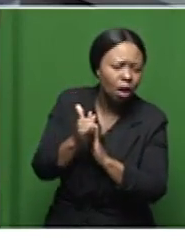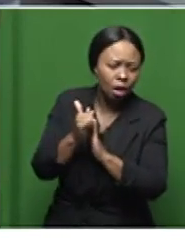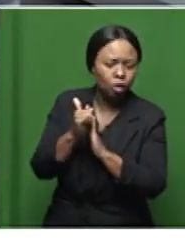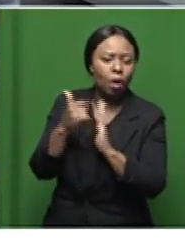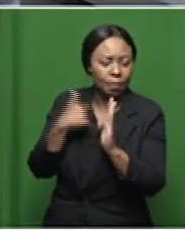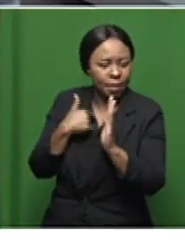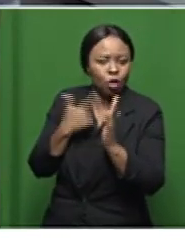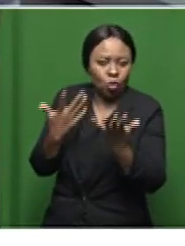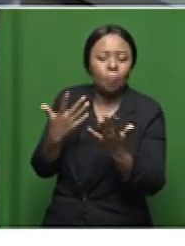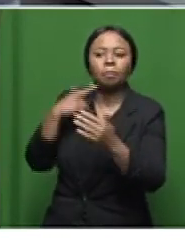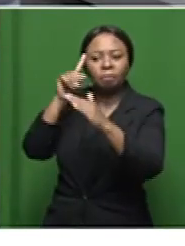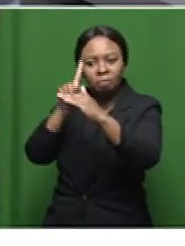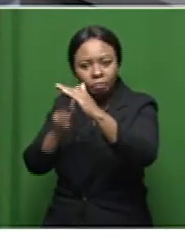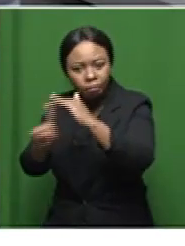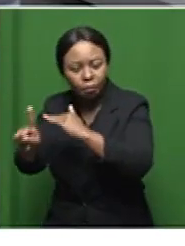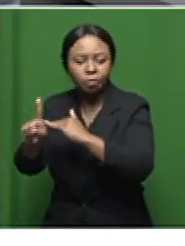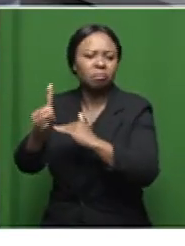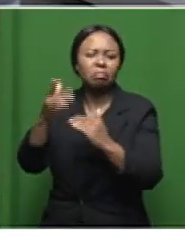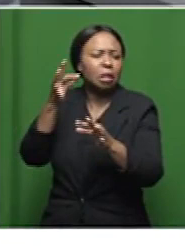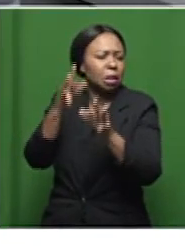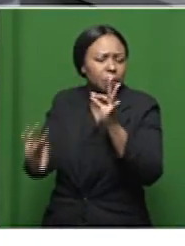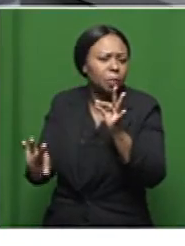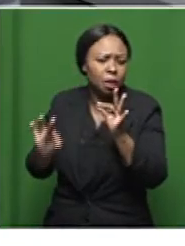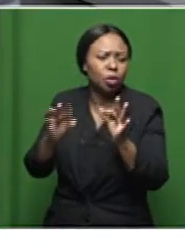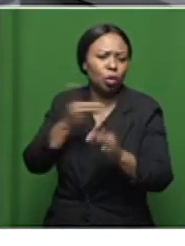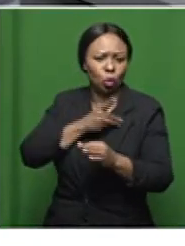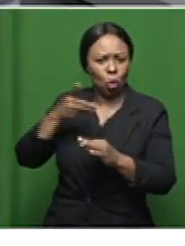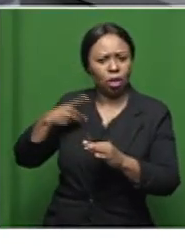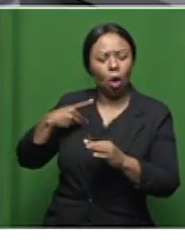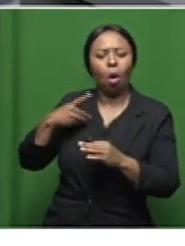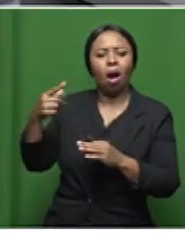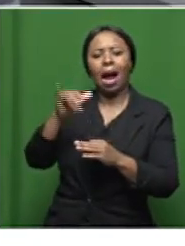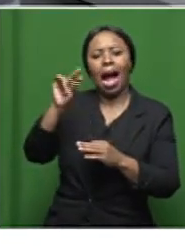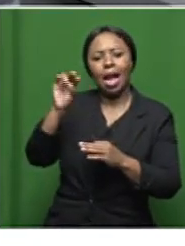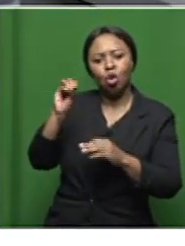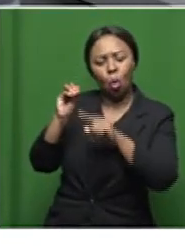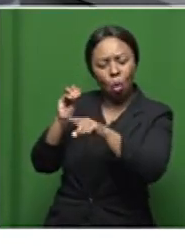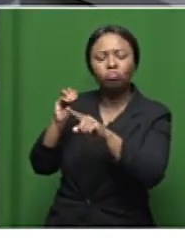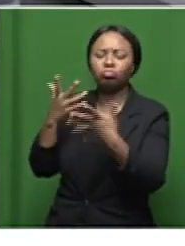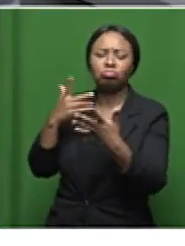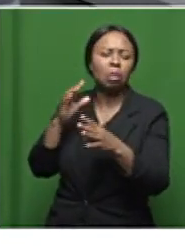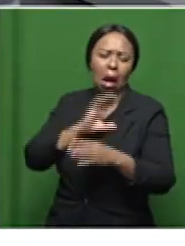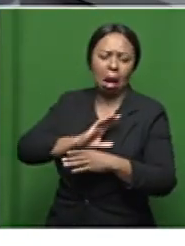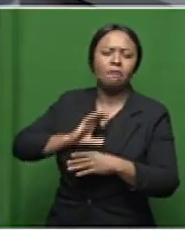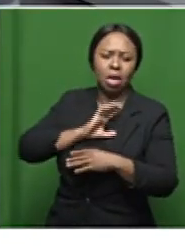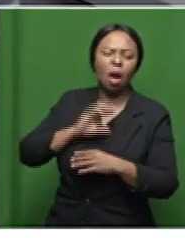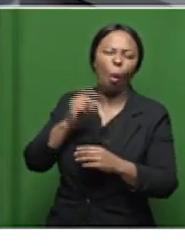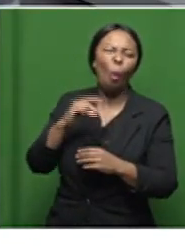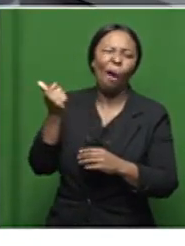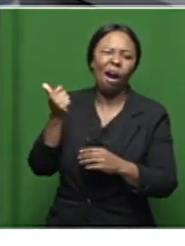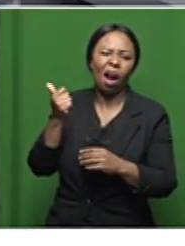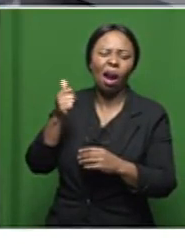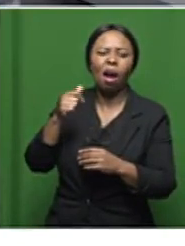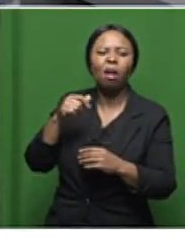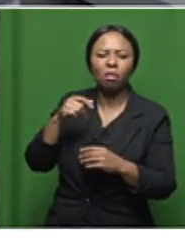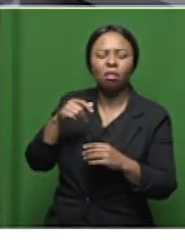for. So I went there. It was simple. The doctor or the gynae made me feel so comfortable. It was a quick in and out, did the pap